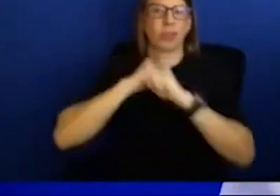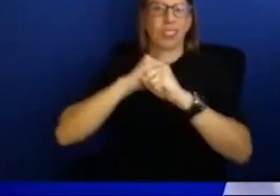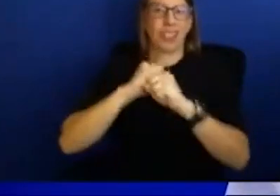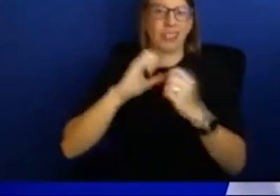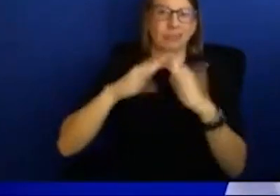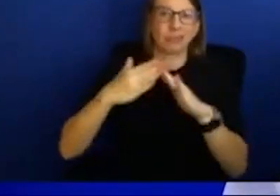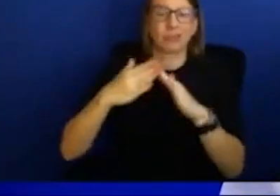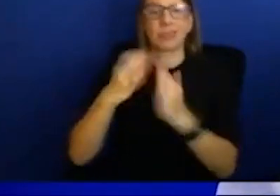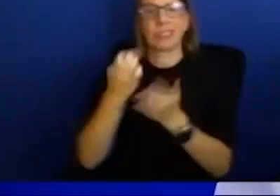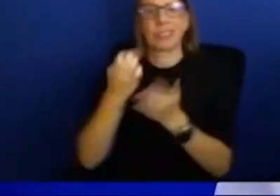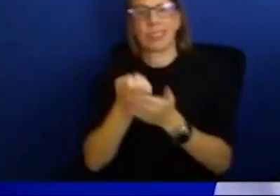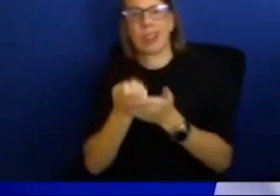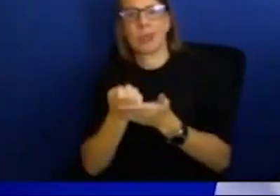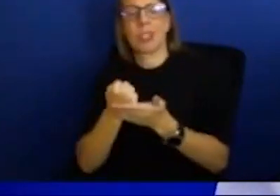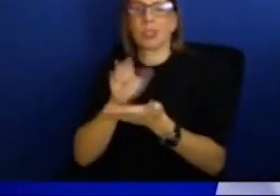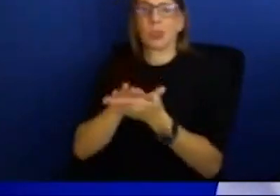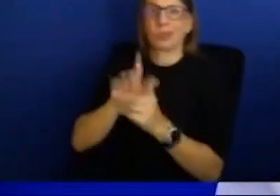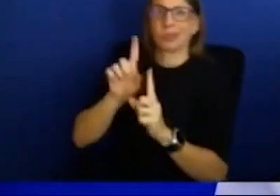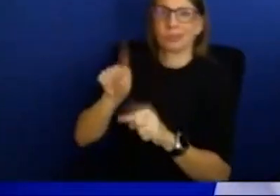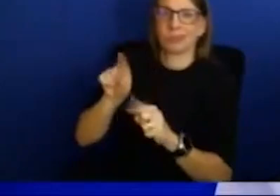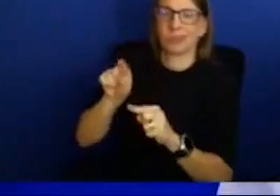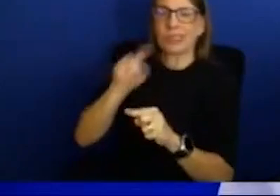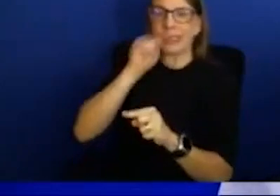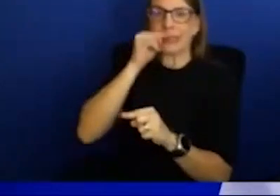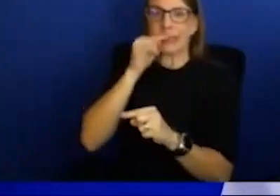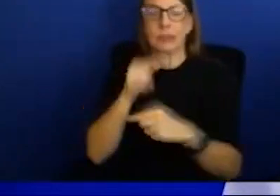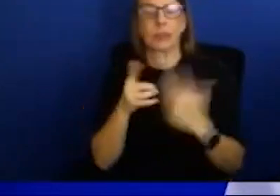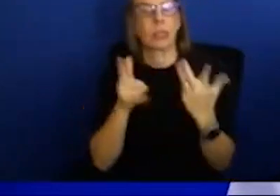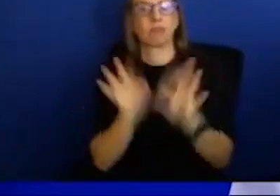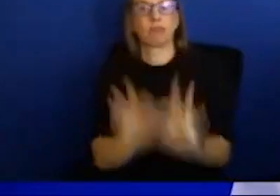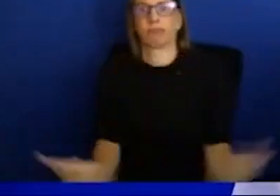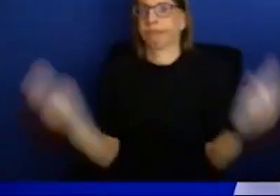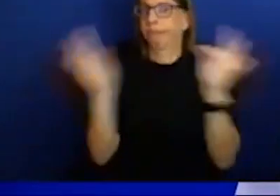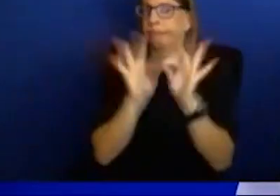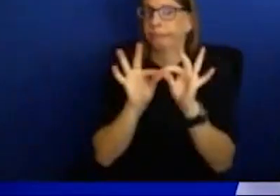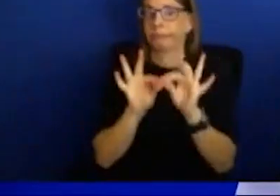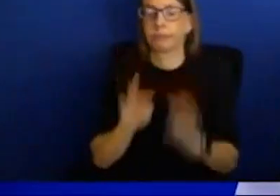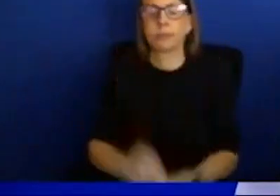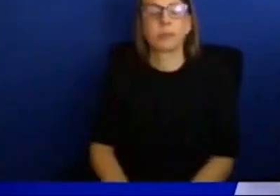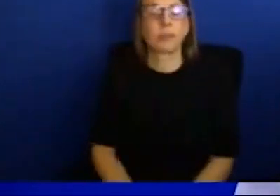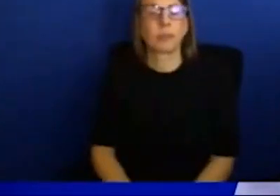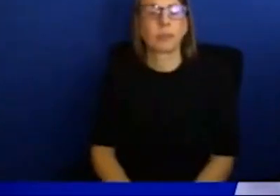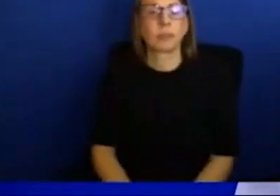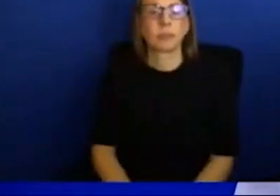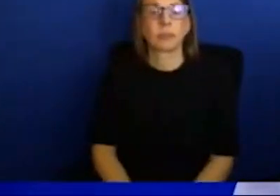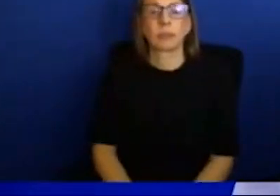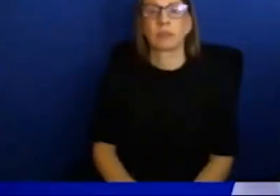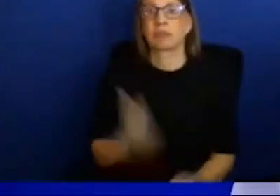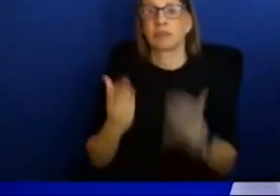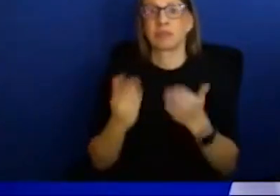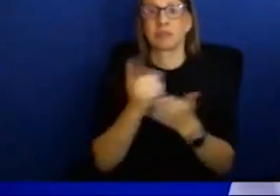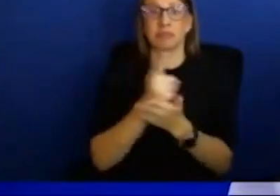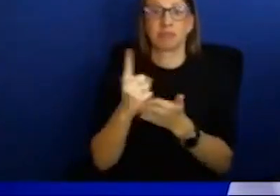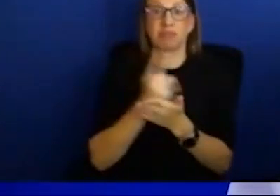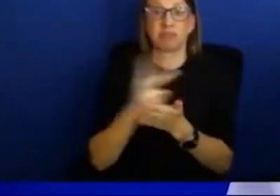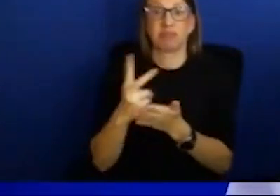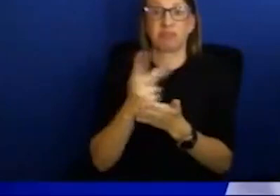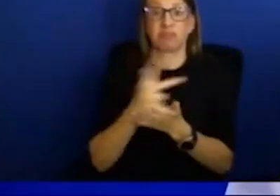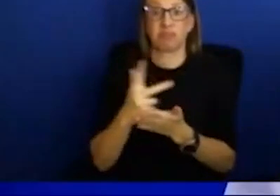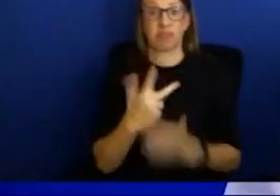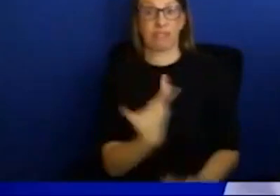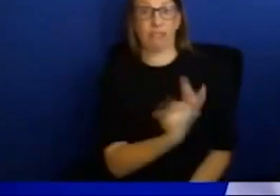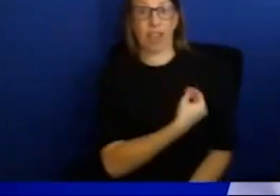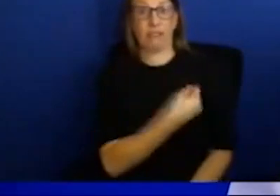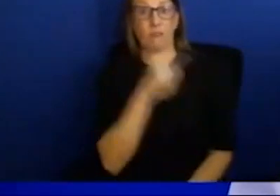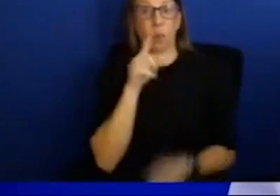keep kids in school. That's going to be very important. And we heard maybe within the next few weeks that vaccination for children